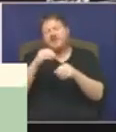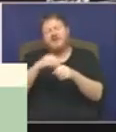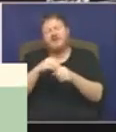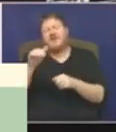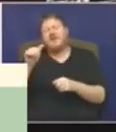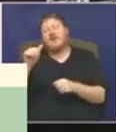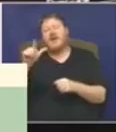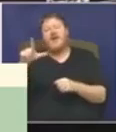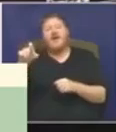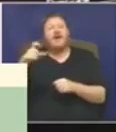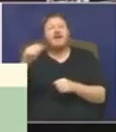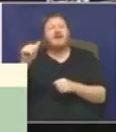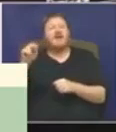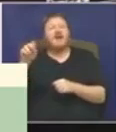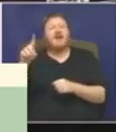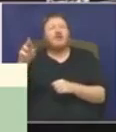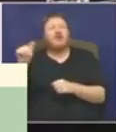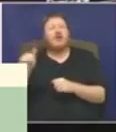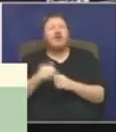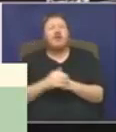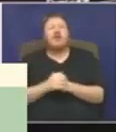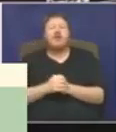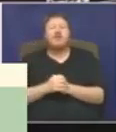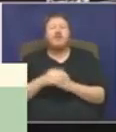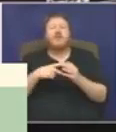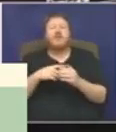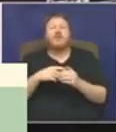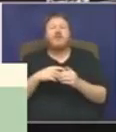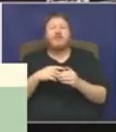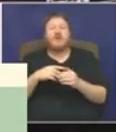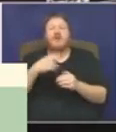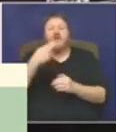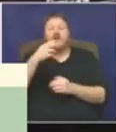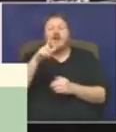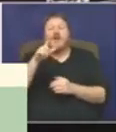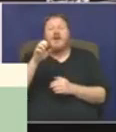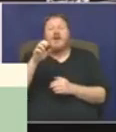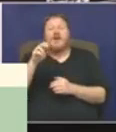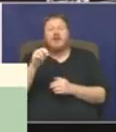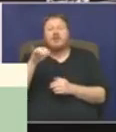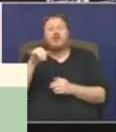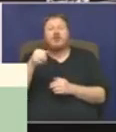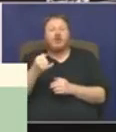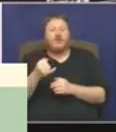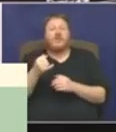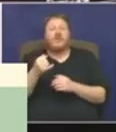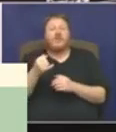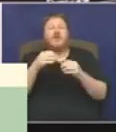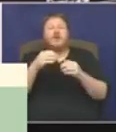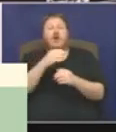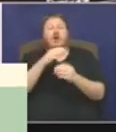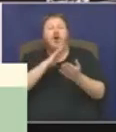Progress has been made on projects like Helen Joseph Hostel and Kwanobuhle